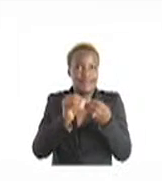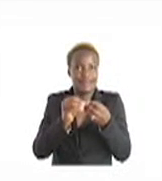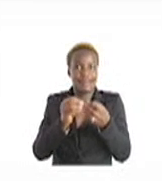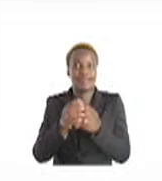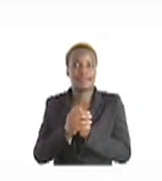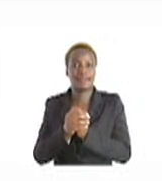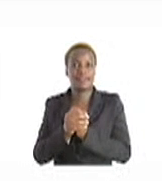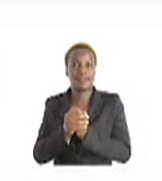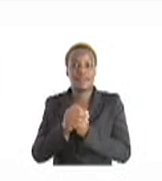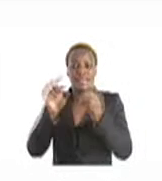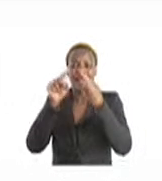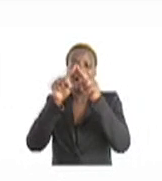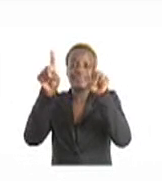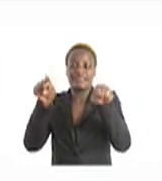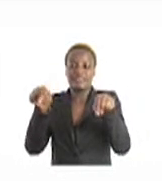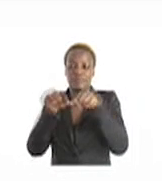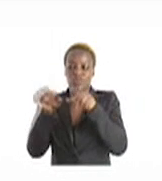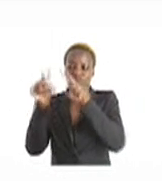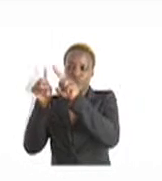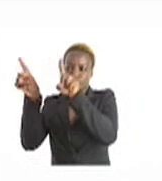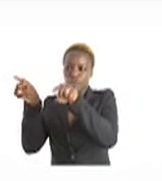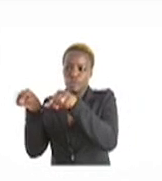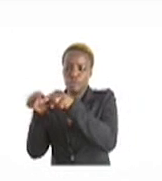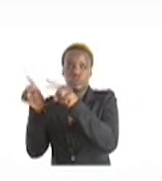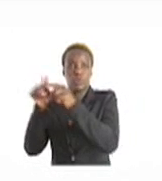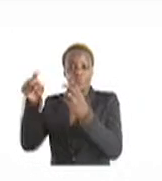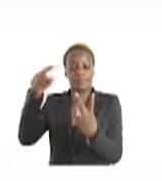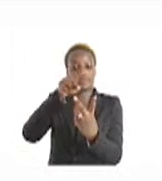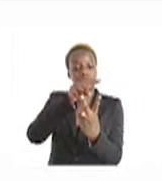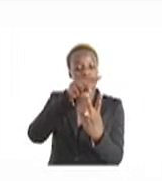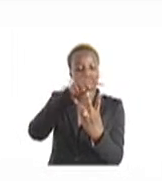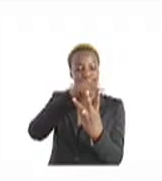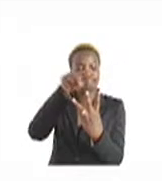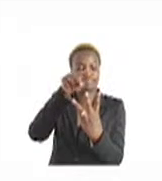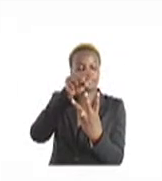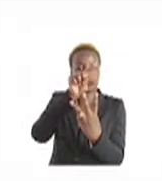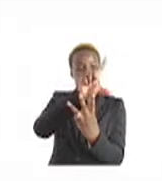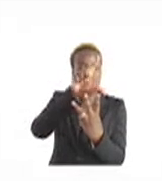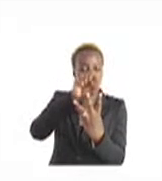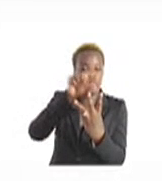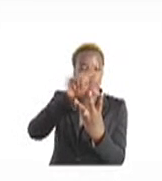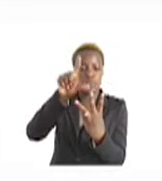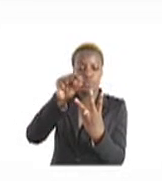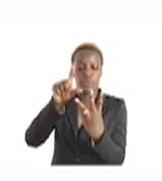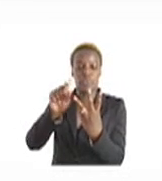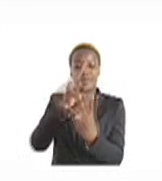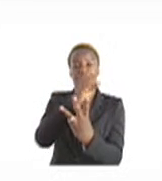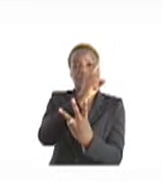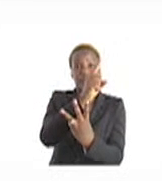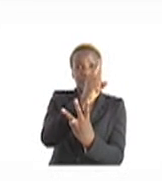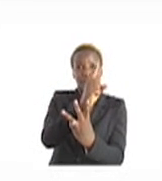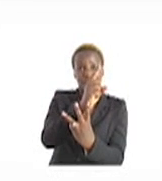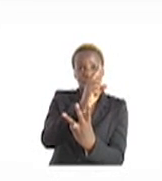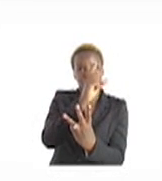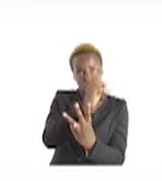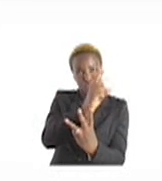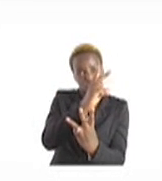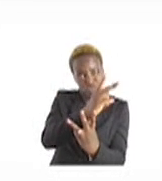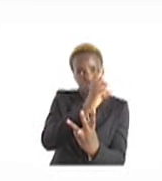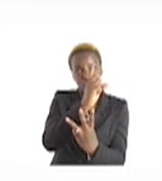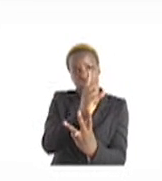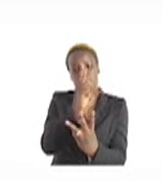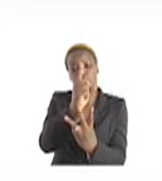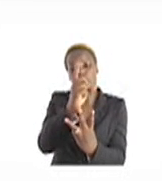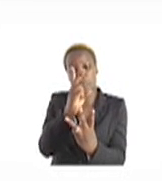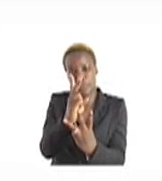the next box. Next to the 10, we have a 21, we have a 12, and we have a 14. Now between those